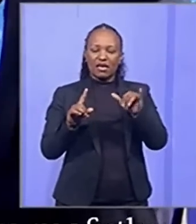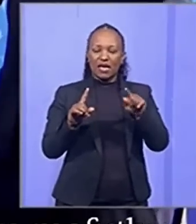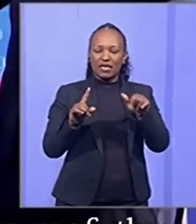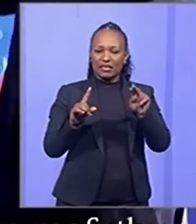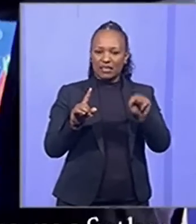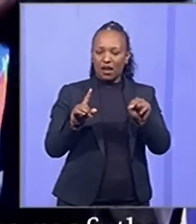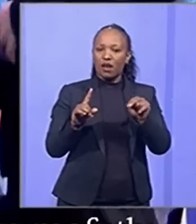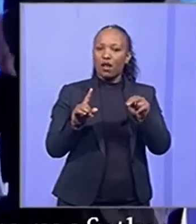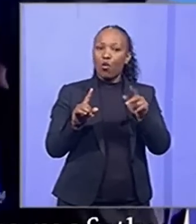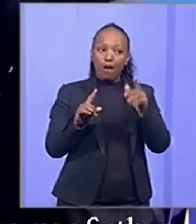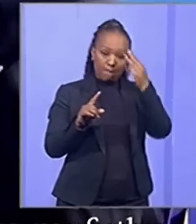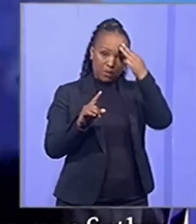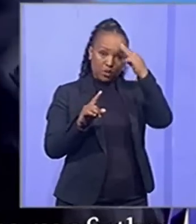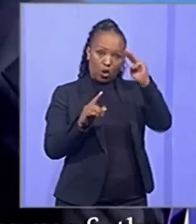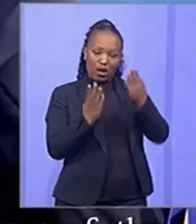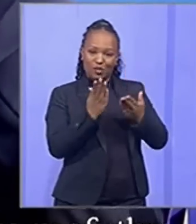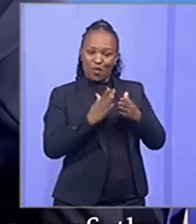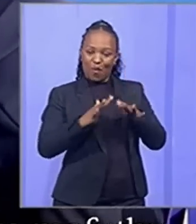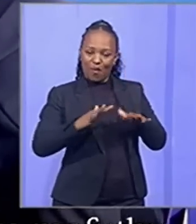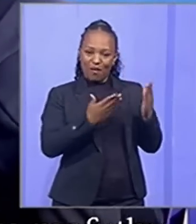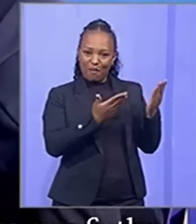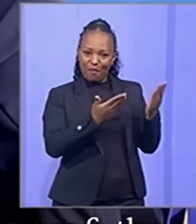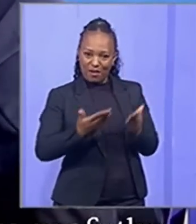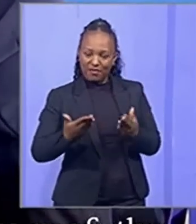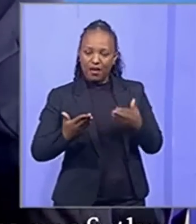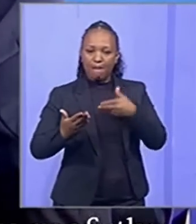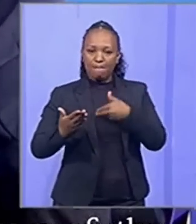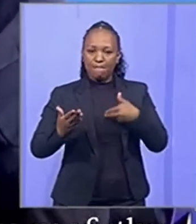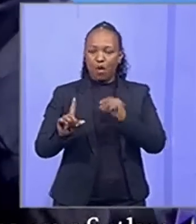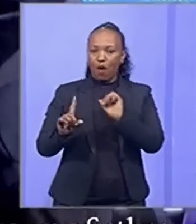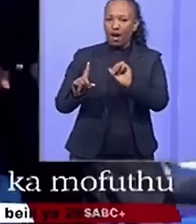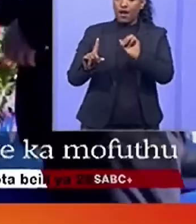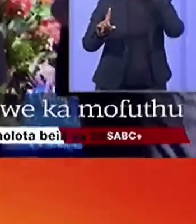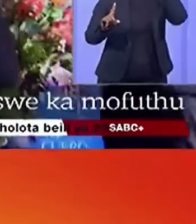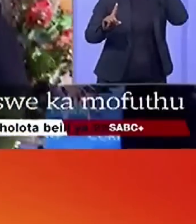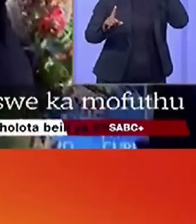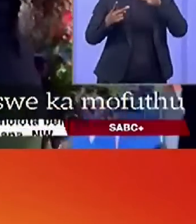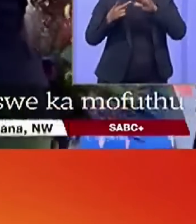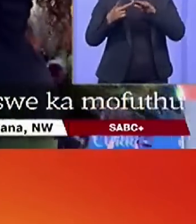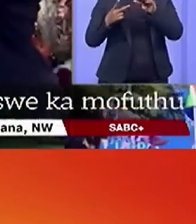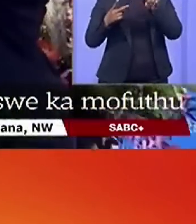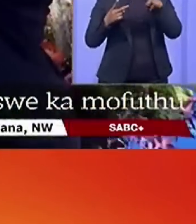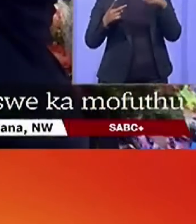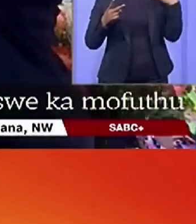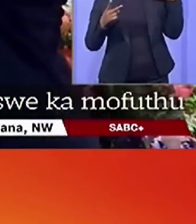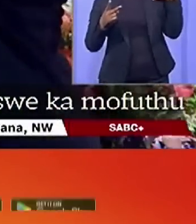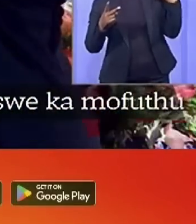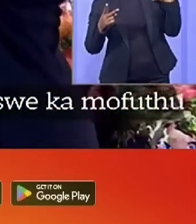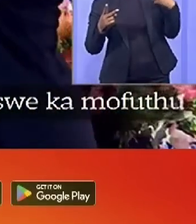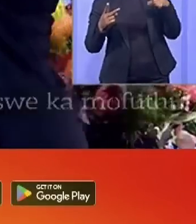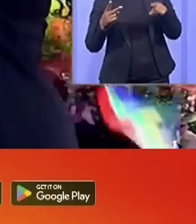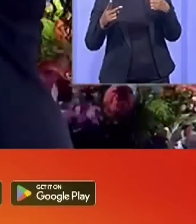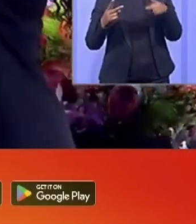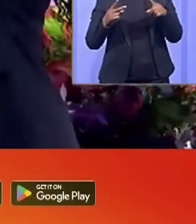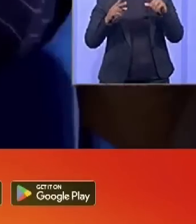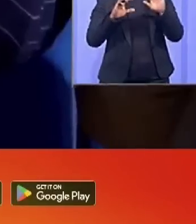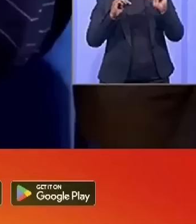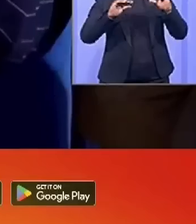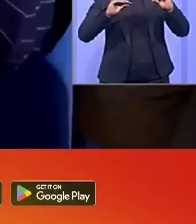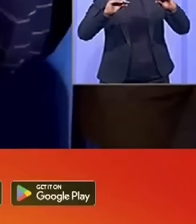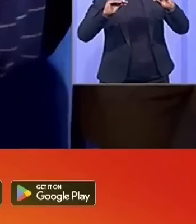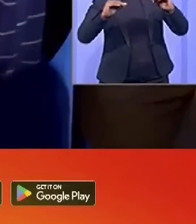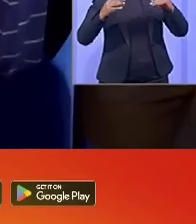sekolong Pretoria ke barutwana mme wa hae mokwetlisi le letona la naha la thuto ya motheo Sifiwe Kwagube o lebohile metswalle